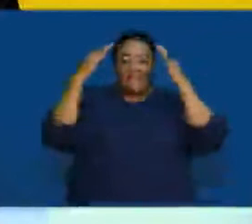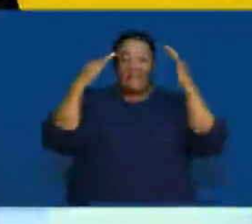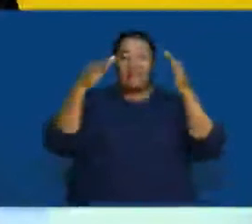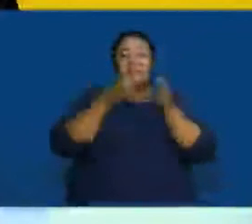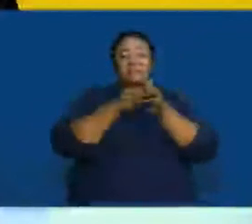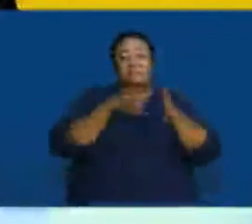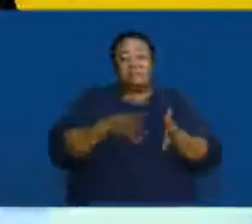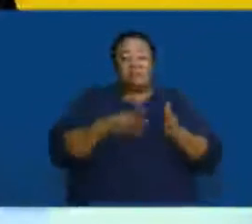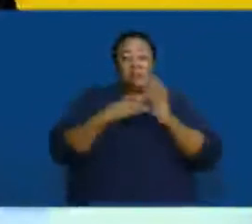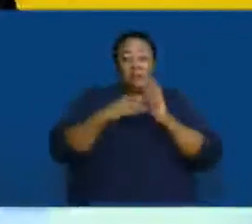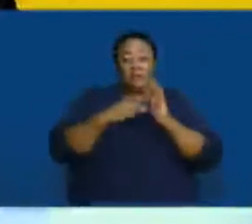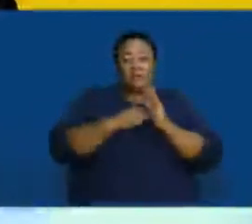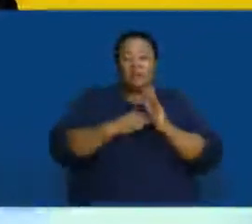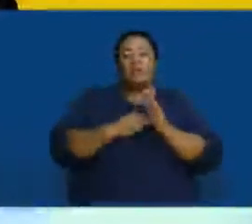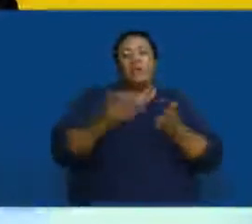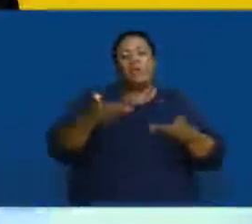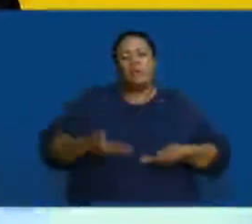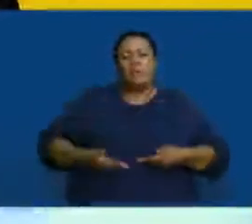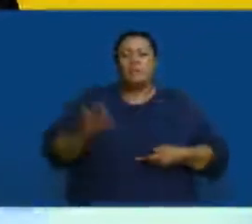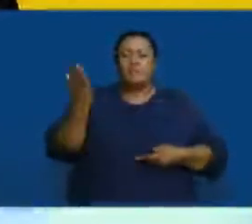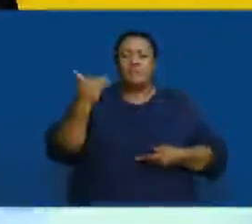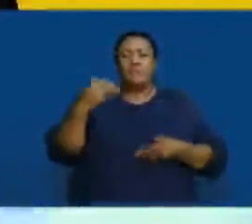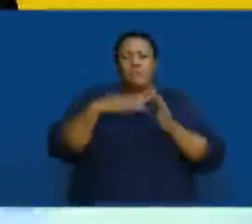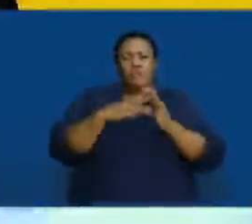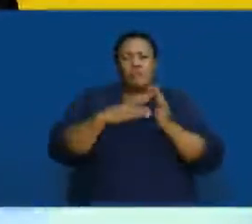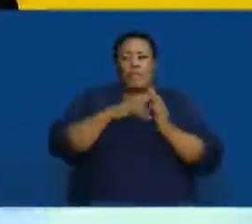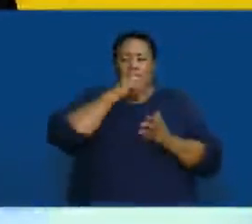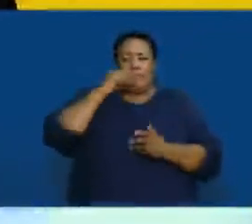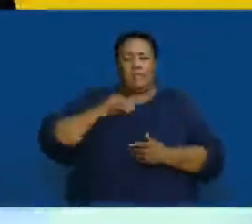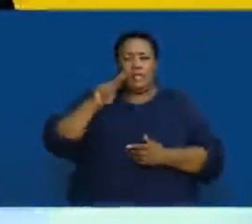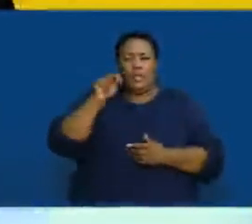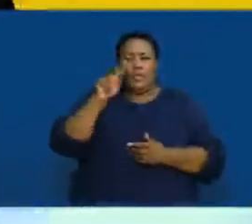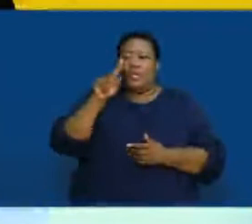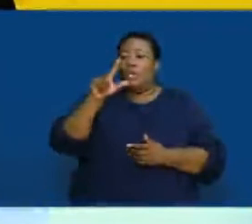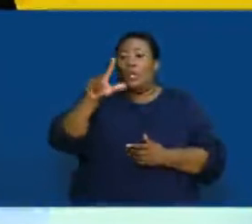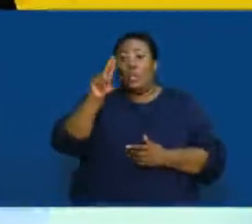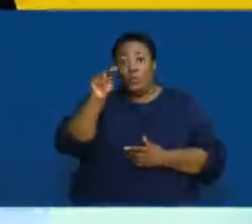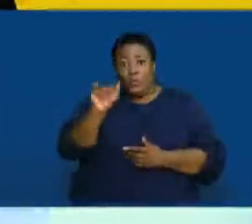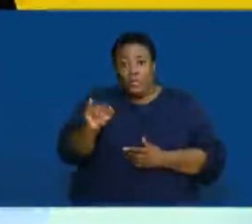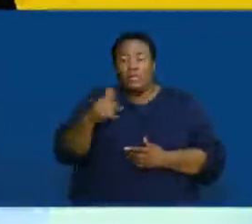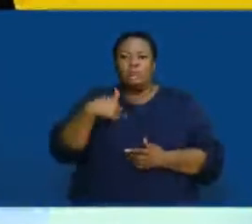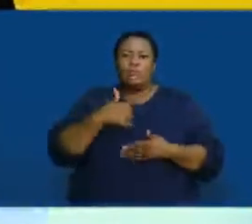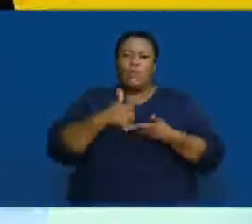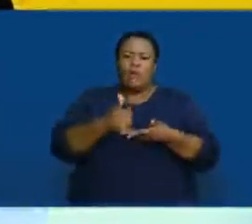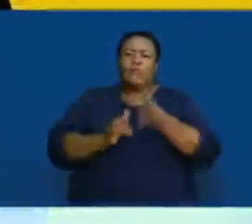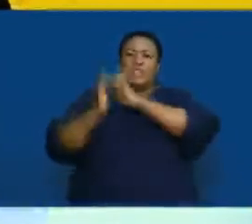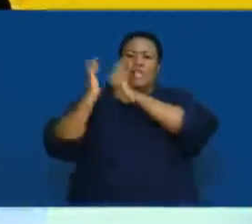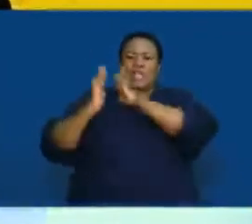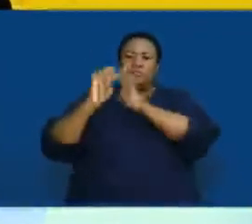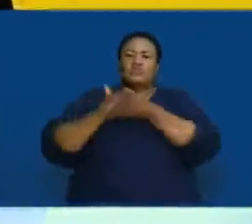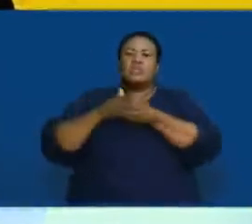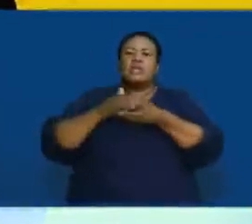Matrix and welcome to Matrix. My name is Looney and today we'll be assisting you with your history exam guide for paper